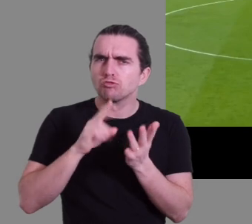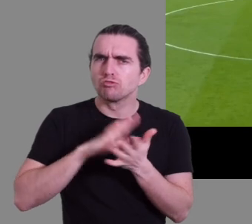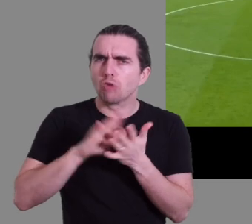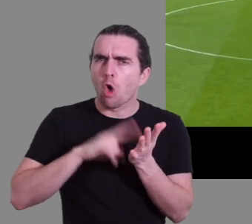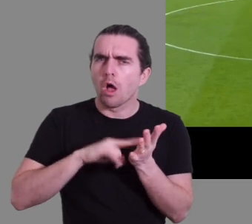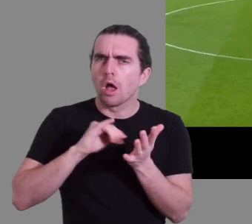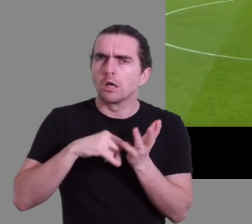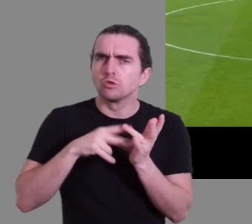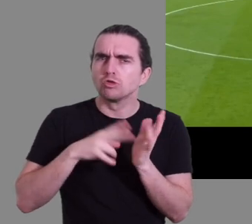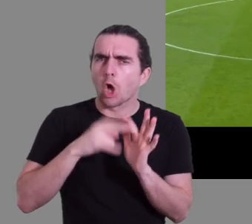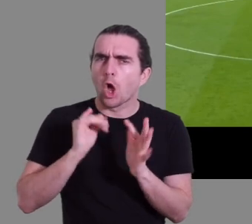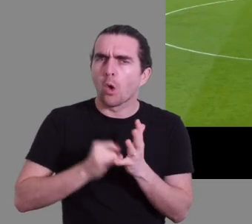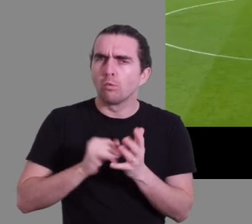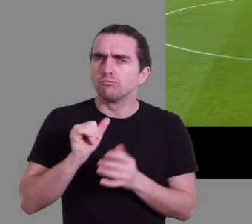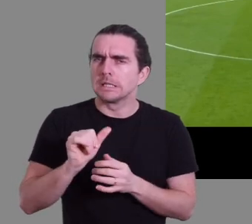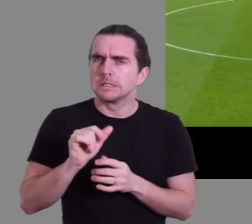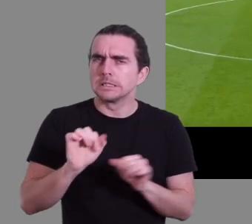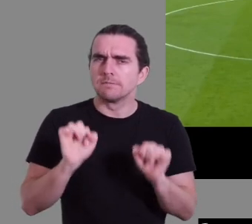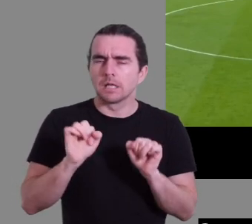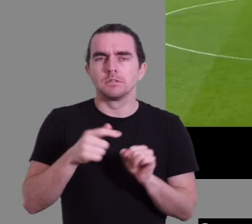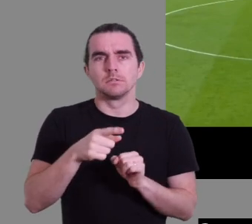isn't it? He read it just in time.